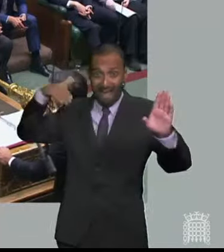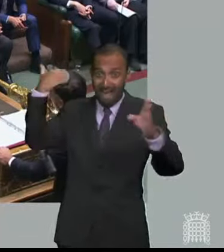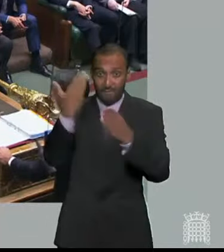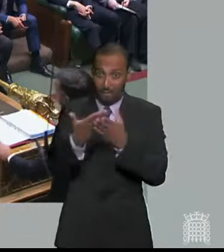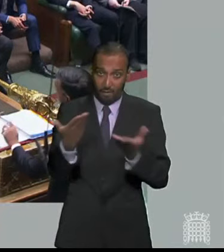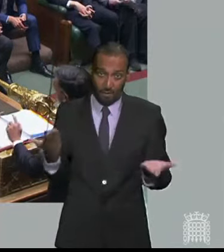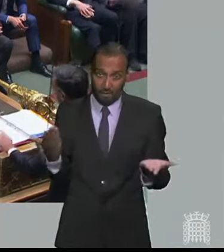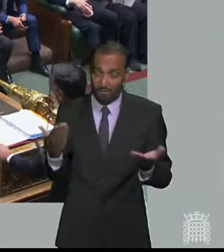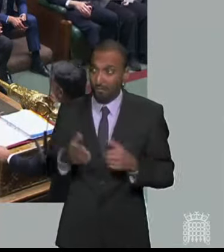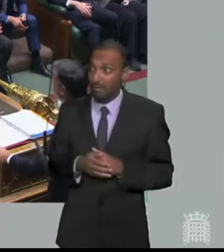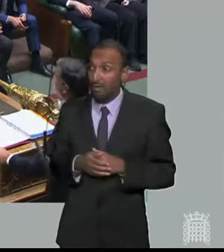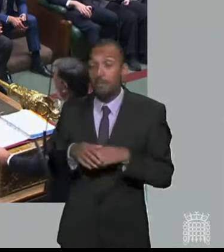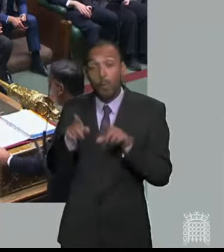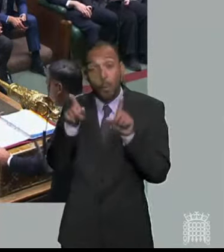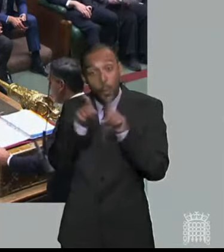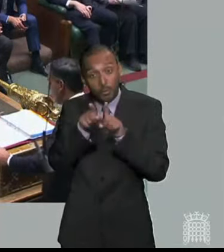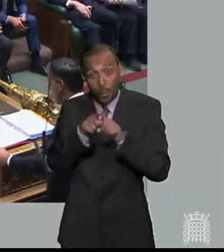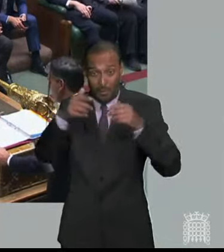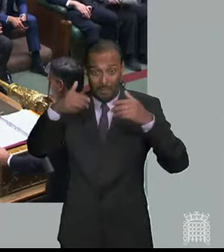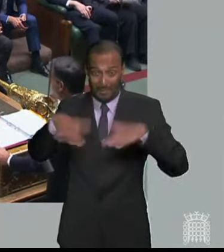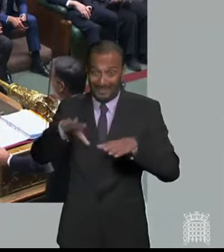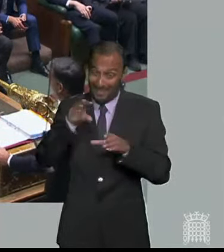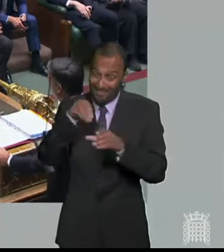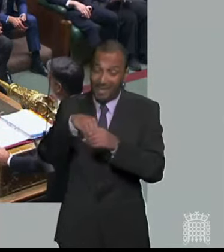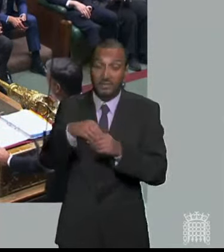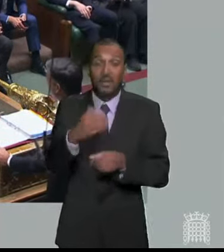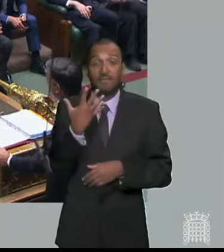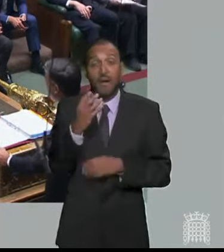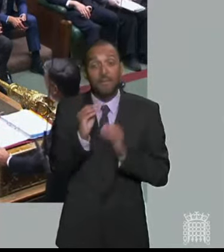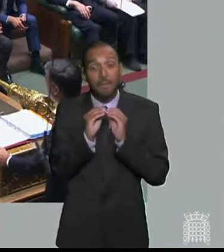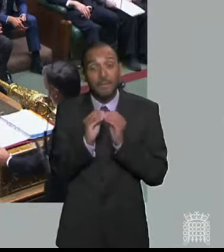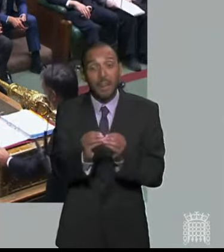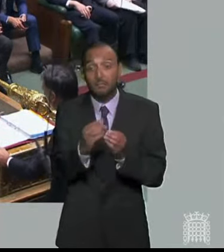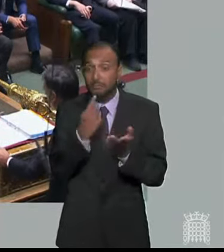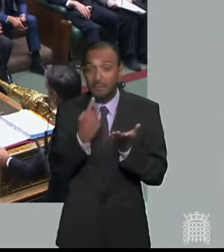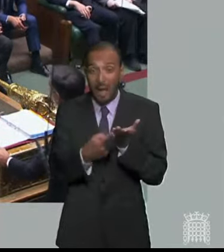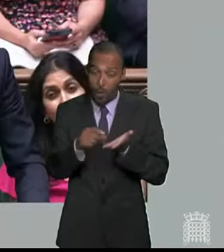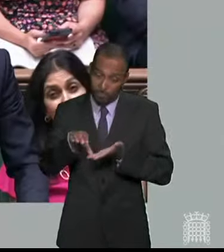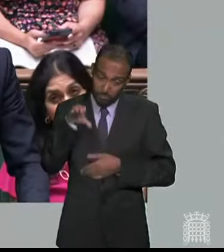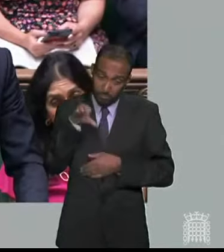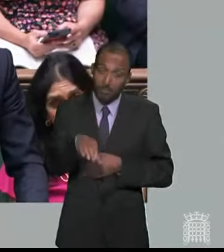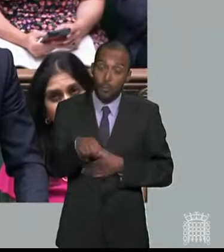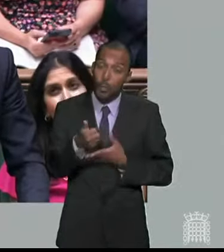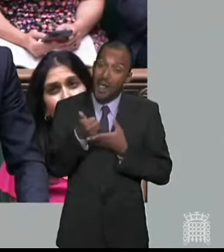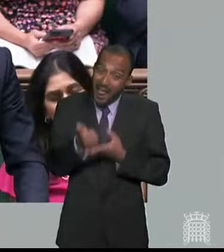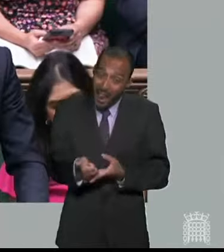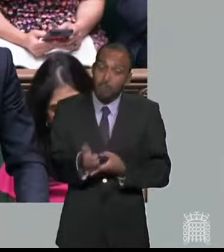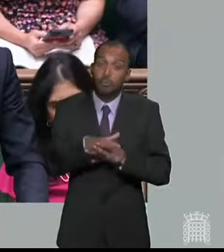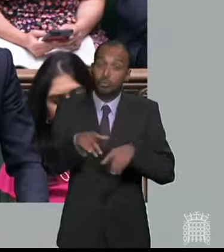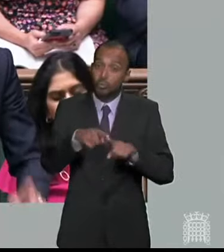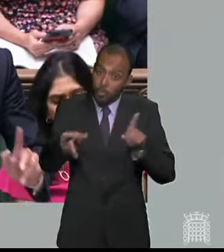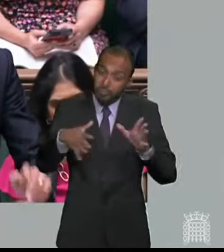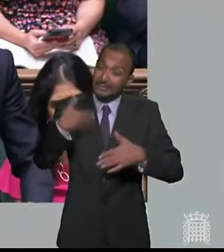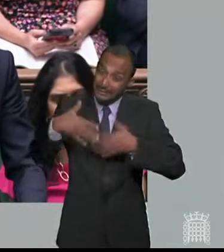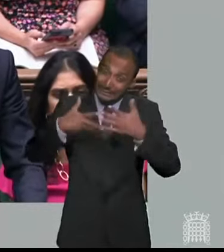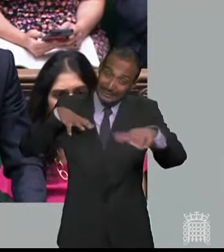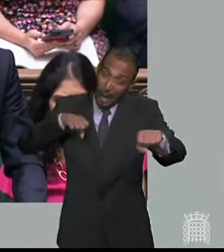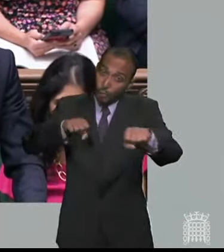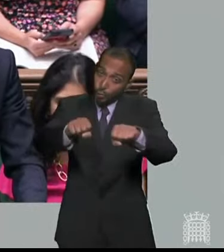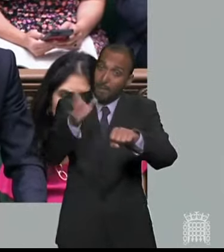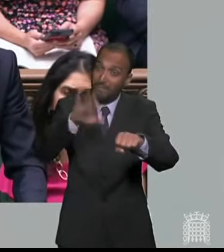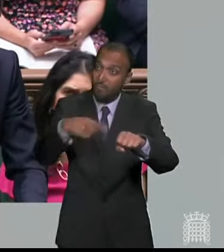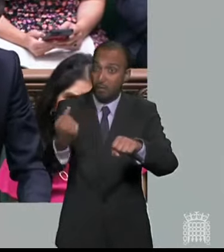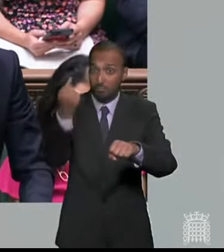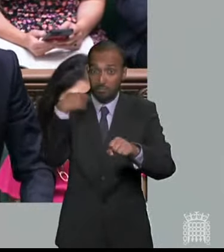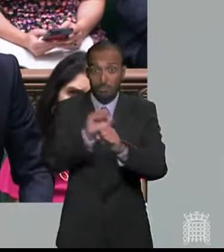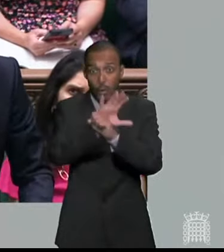crucially, invested £5 billion to help our pupils recover the lost learning from COVID. £5 billion,